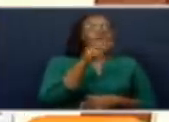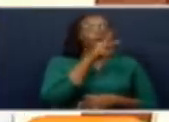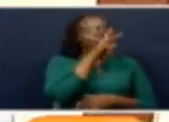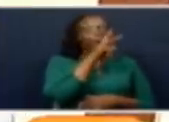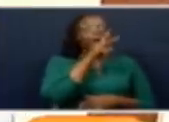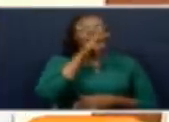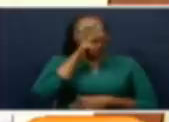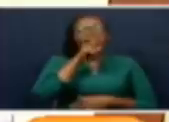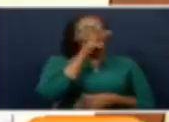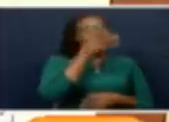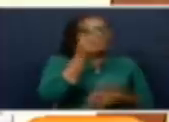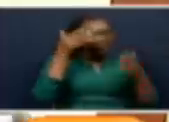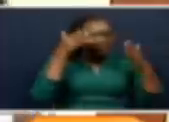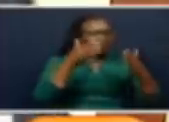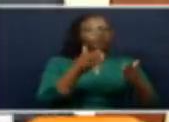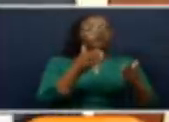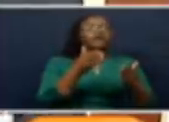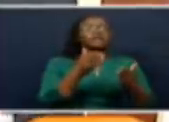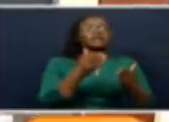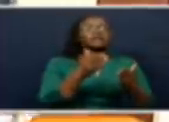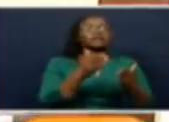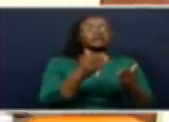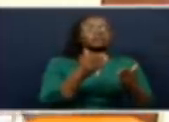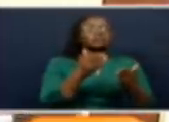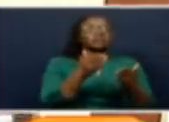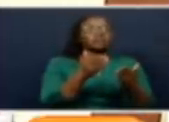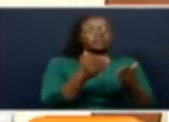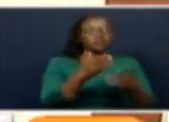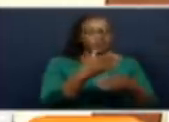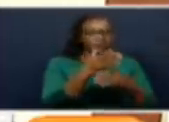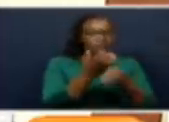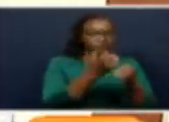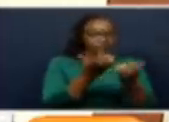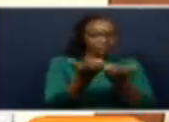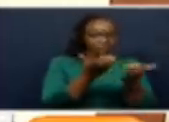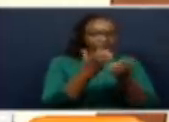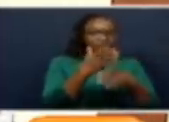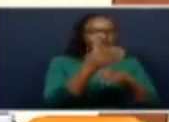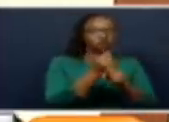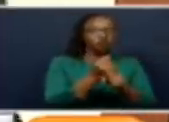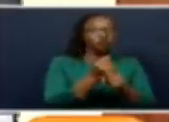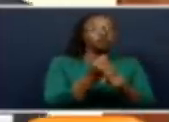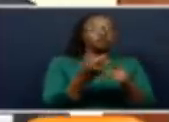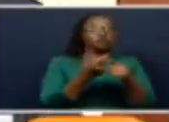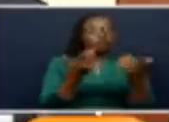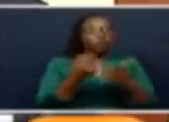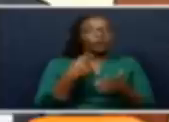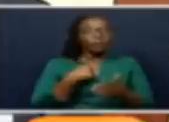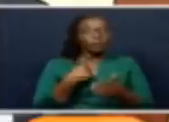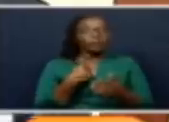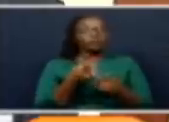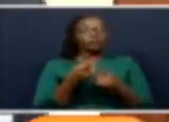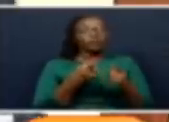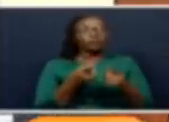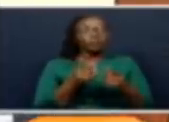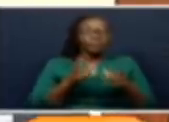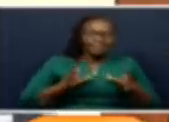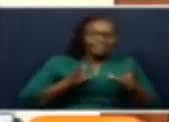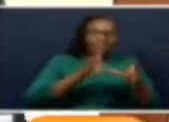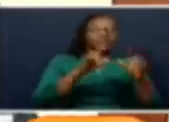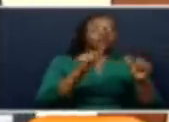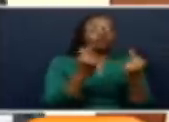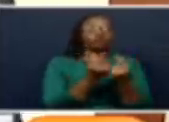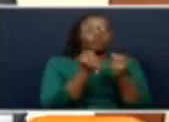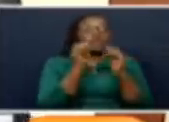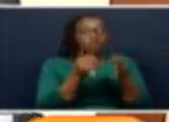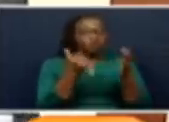movement than what, you know, forgetting to know that the trade union movement from where I come from is a pressure group. And if a